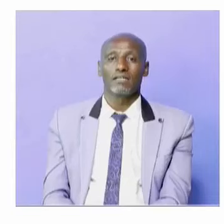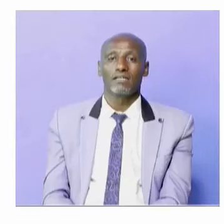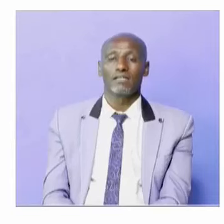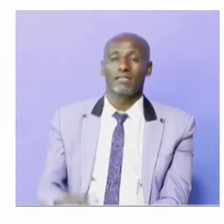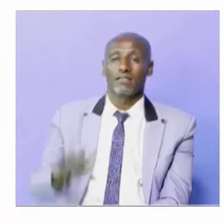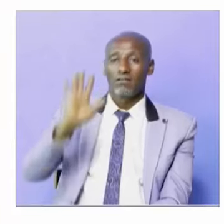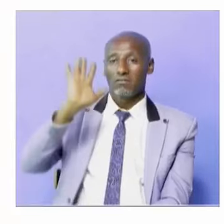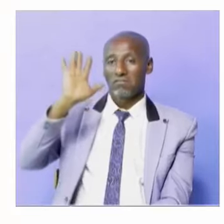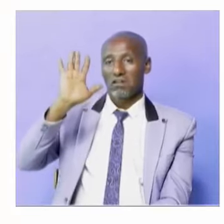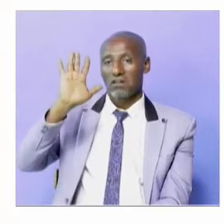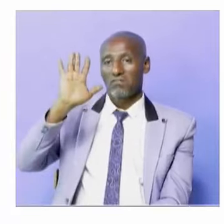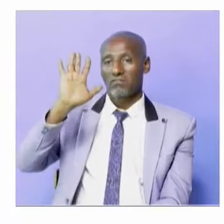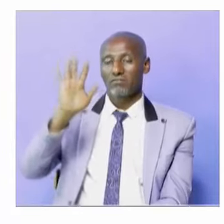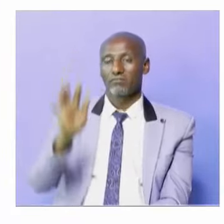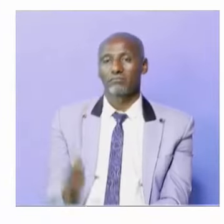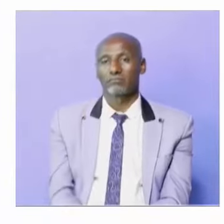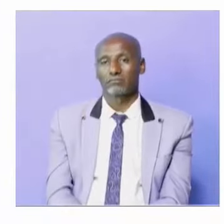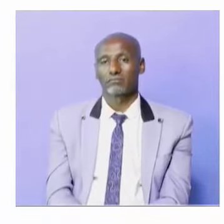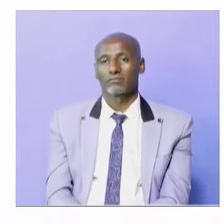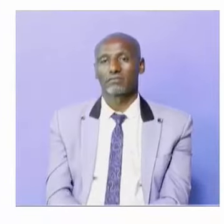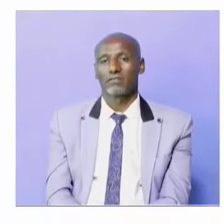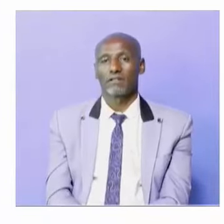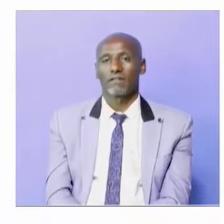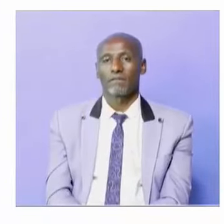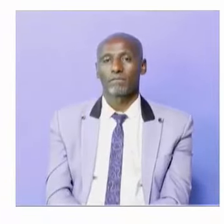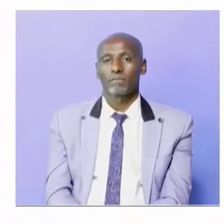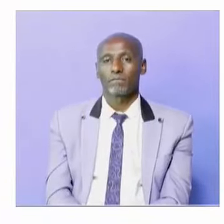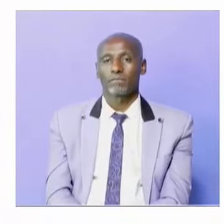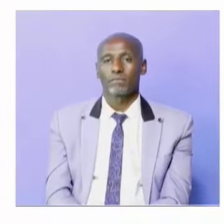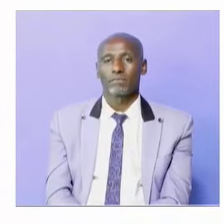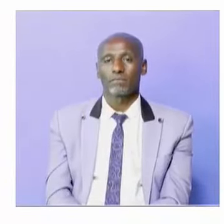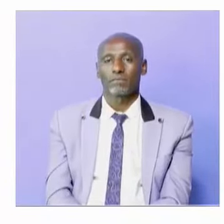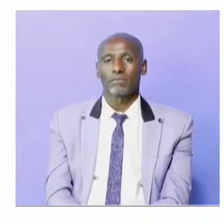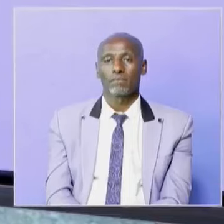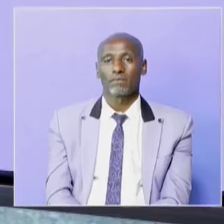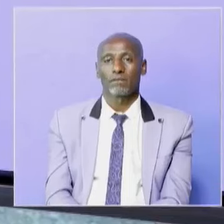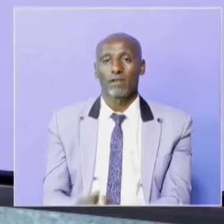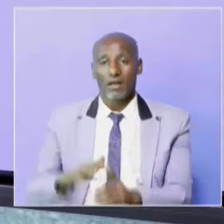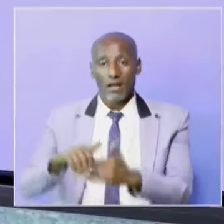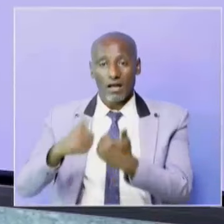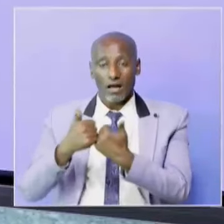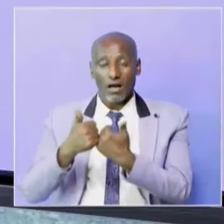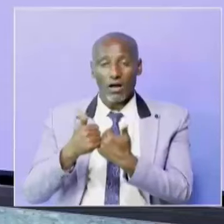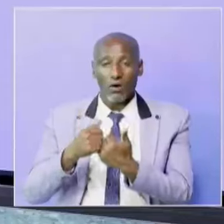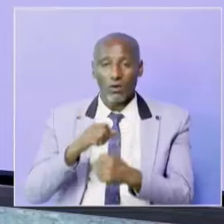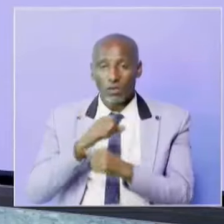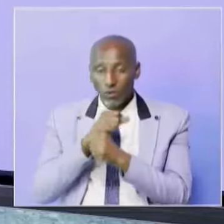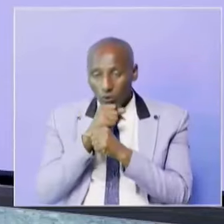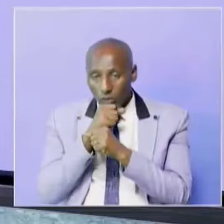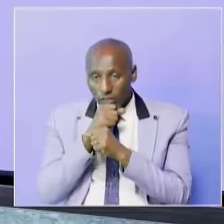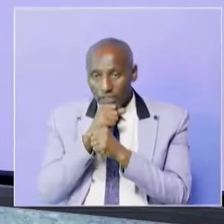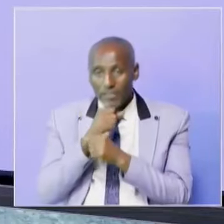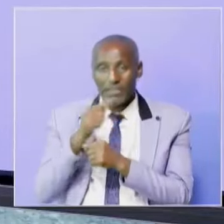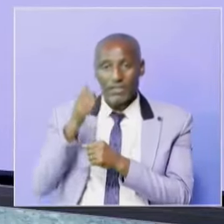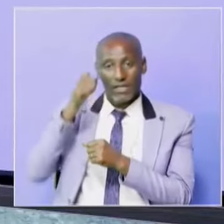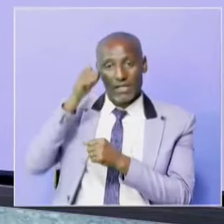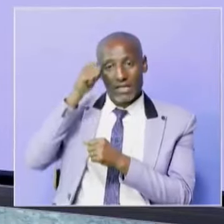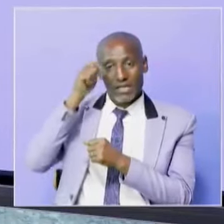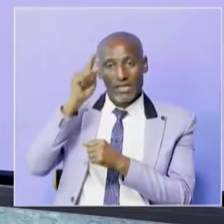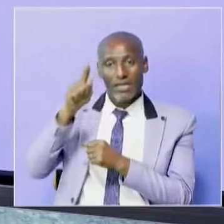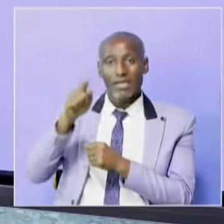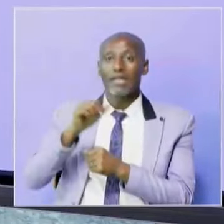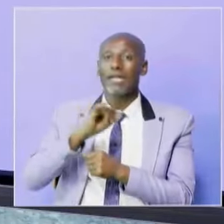He is in grade 5. He's in grade 5. How old he is? How old